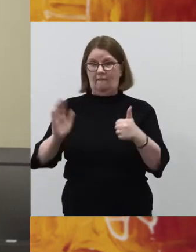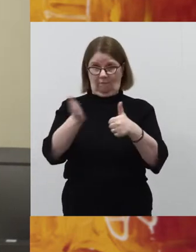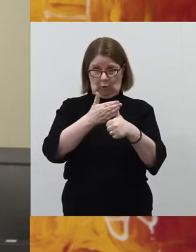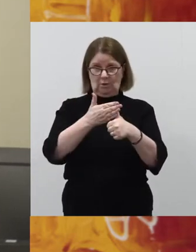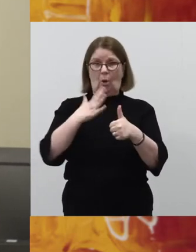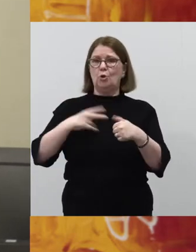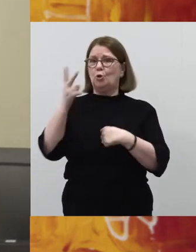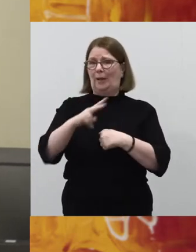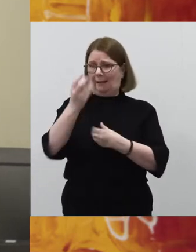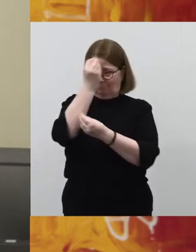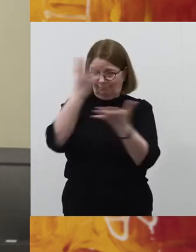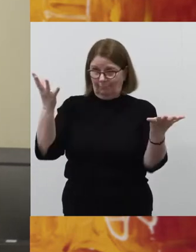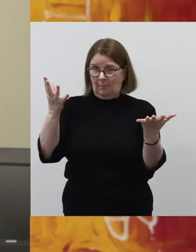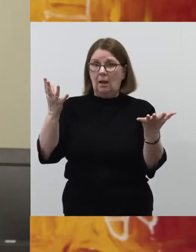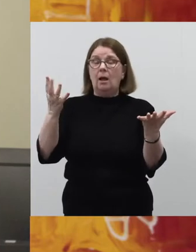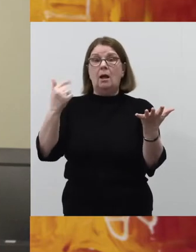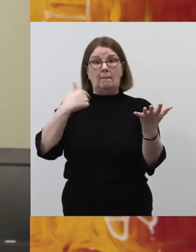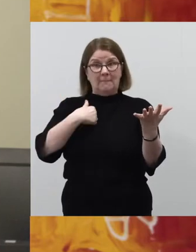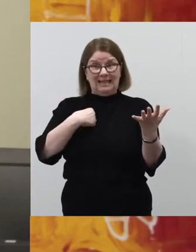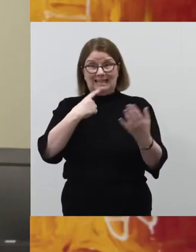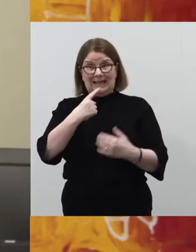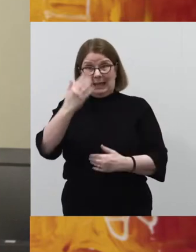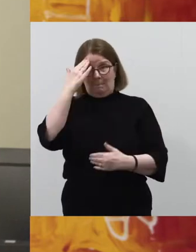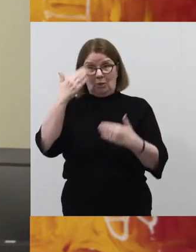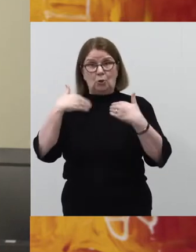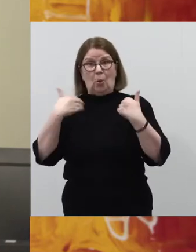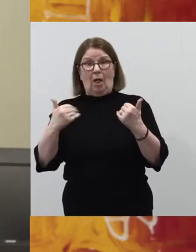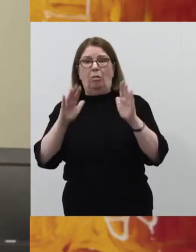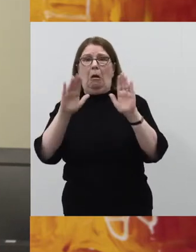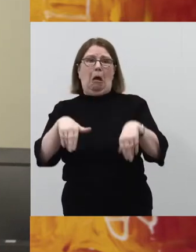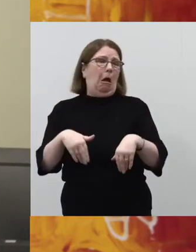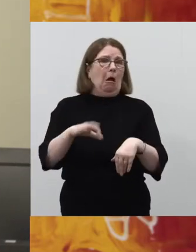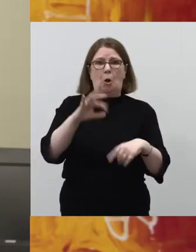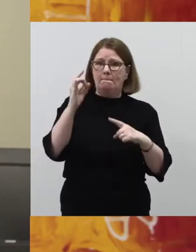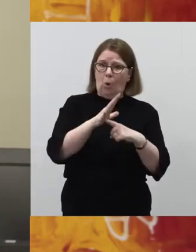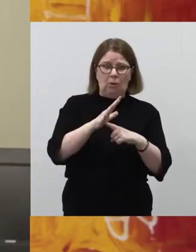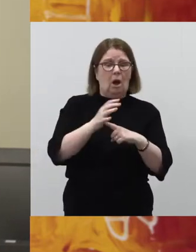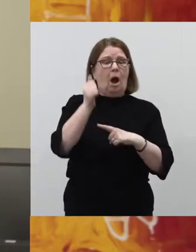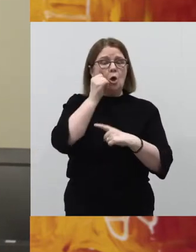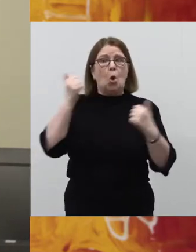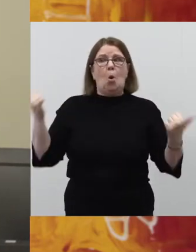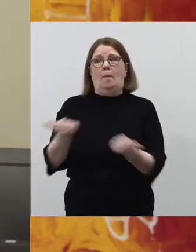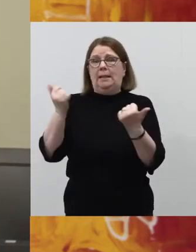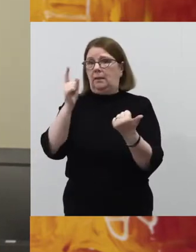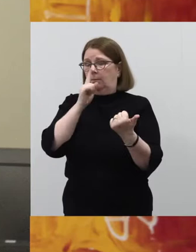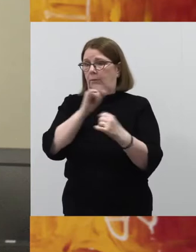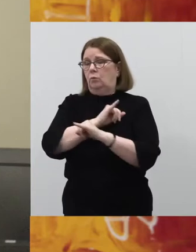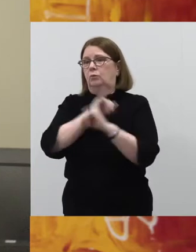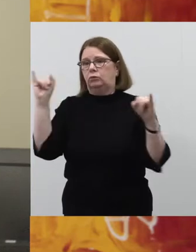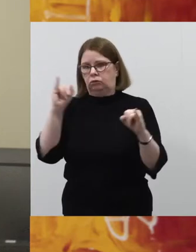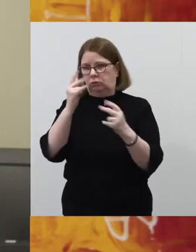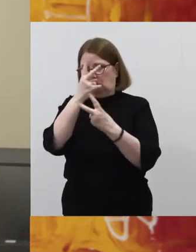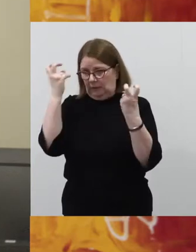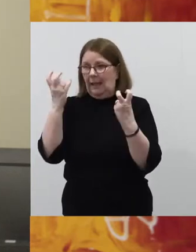health and well-being, with the added benefit of offering solace, comfort, and resolution for widespread feelings of anxiety